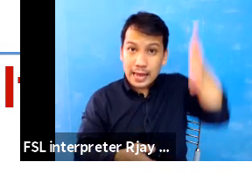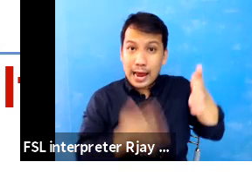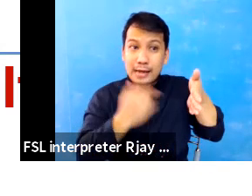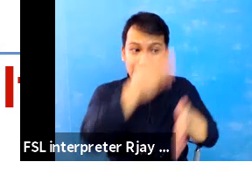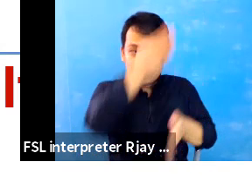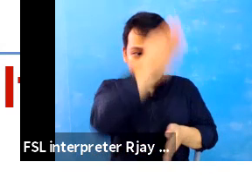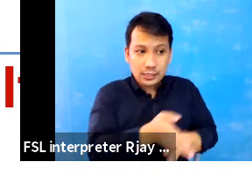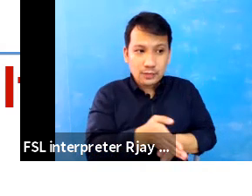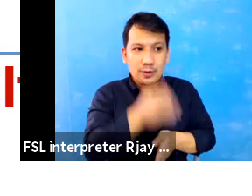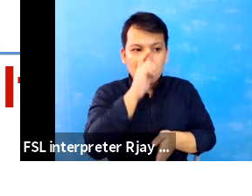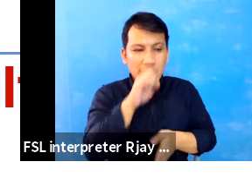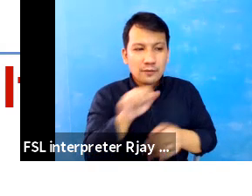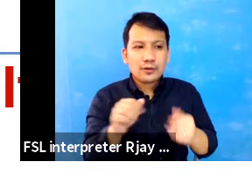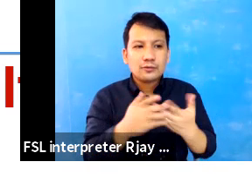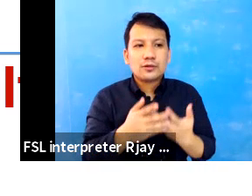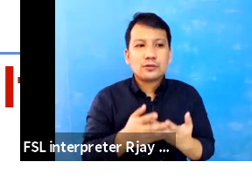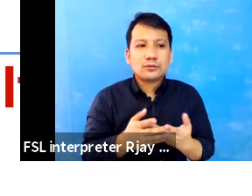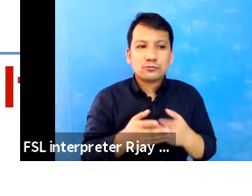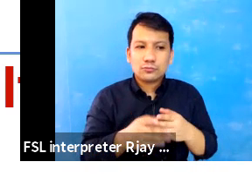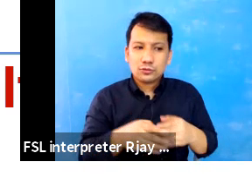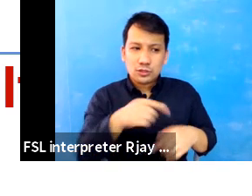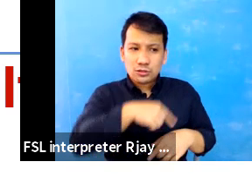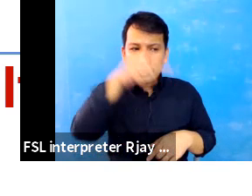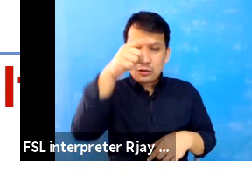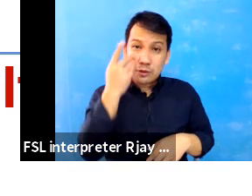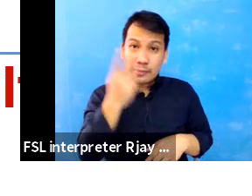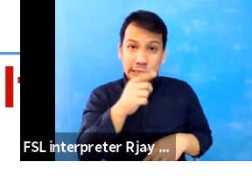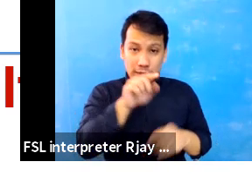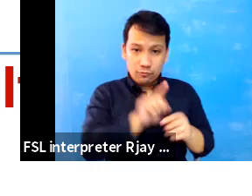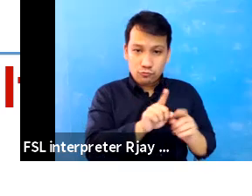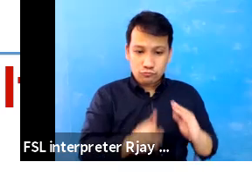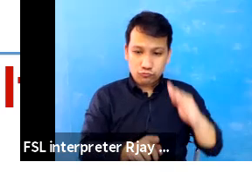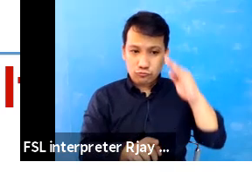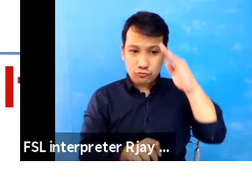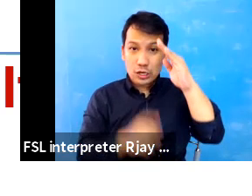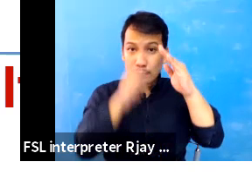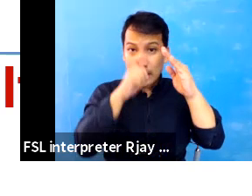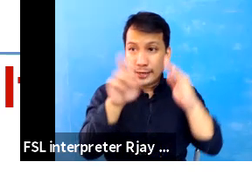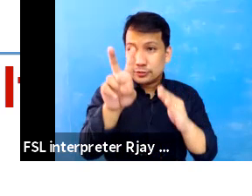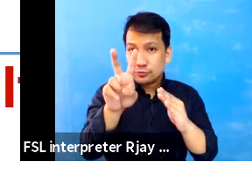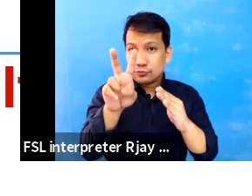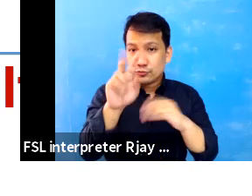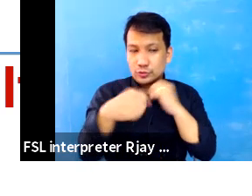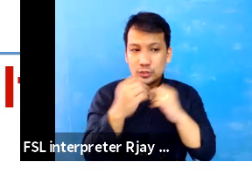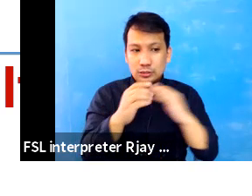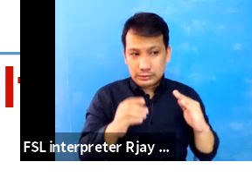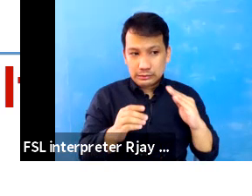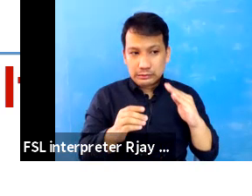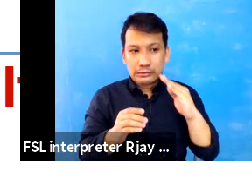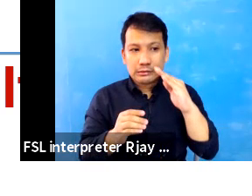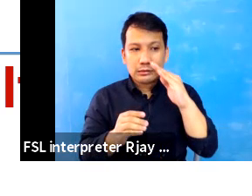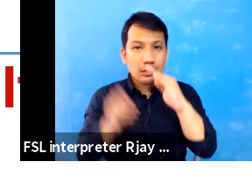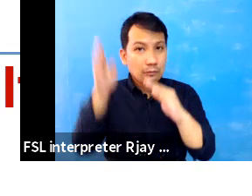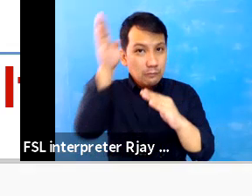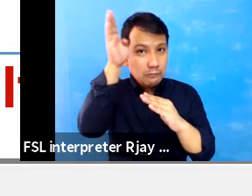of age. So if you look at the graph, you will note that at 2 years of age, essentially, the